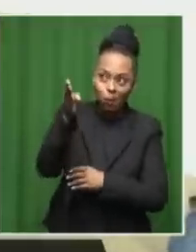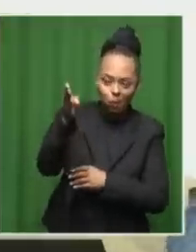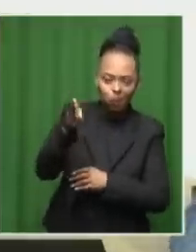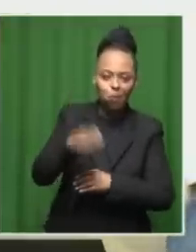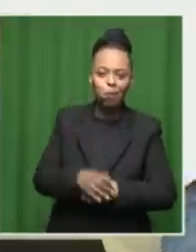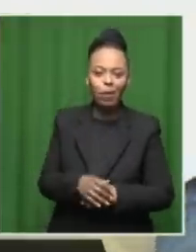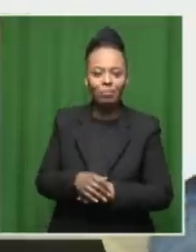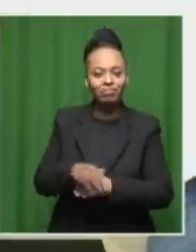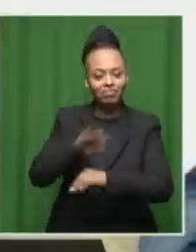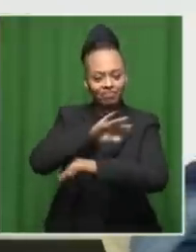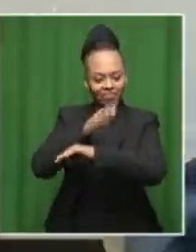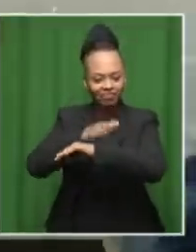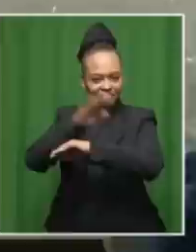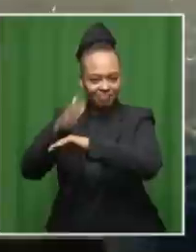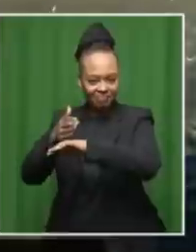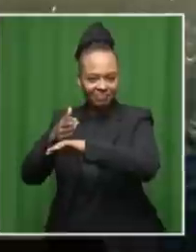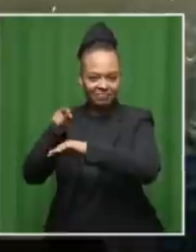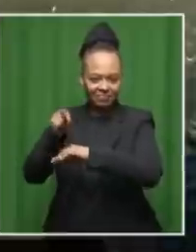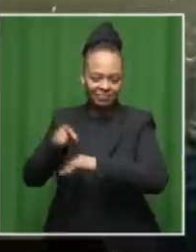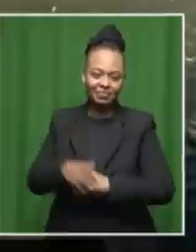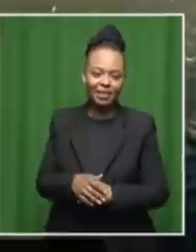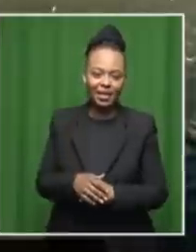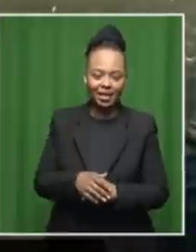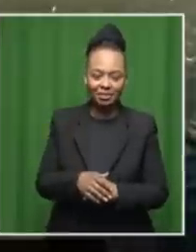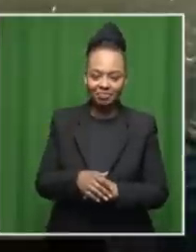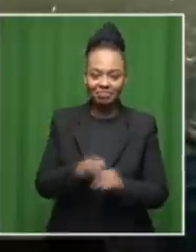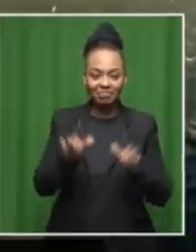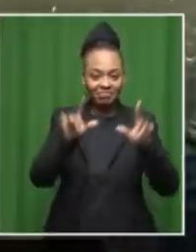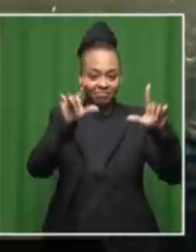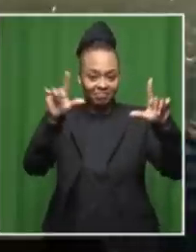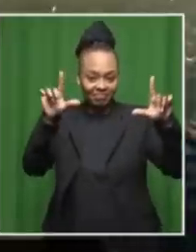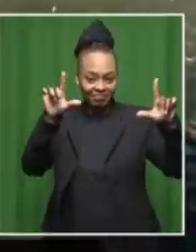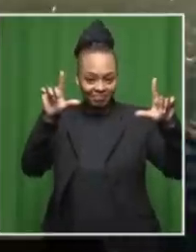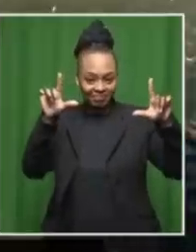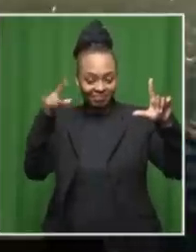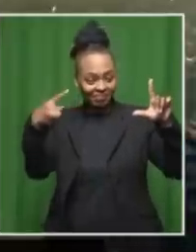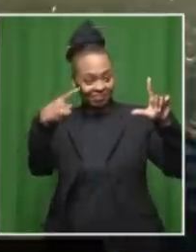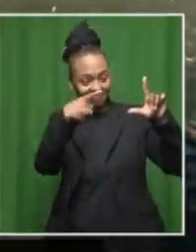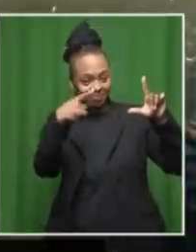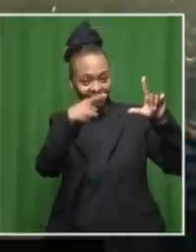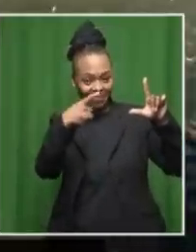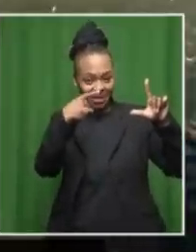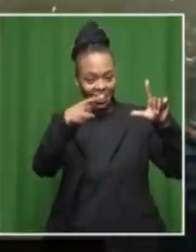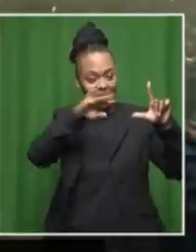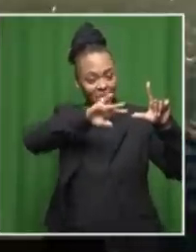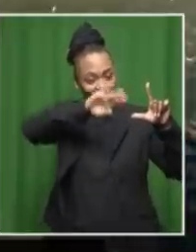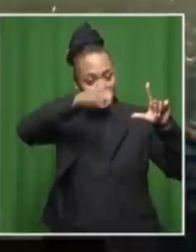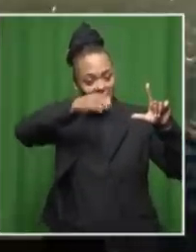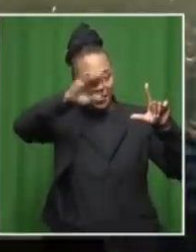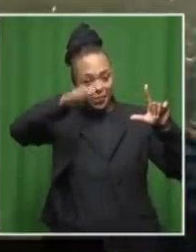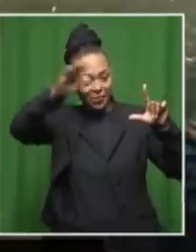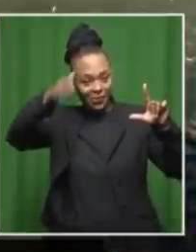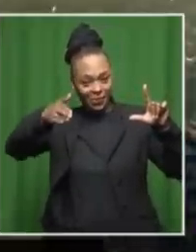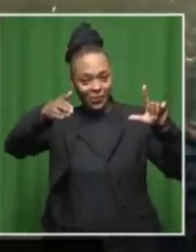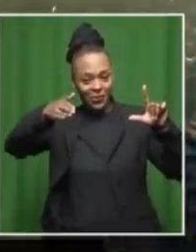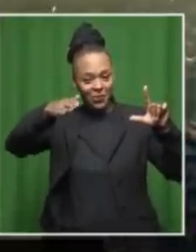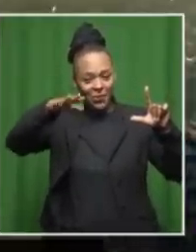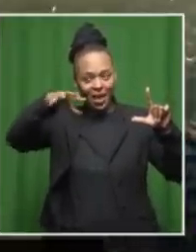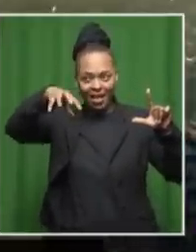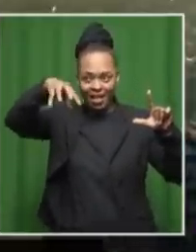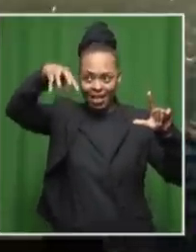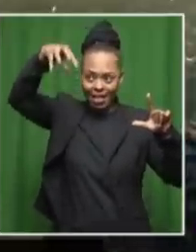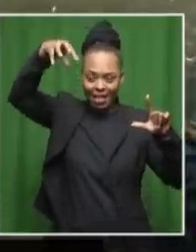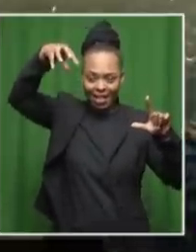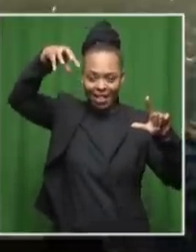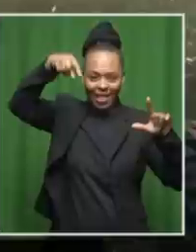us, we have a view of Lion's Head like you will not get anywhere else. So it's a bit